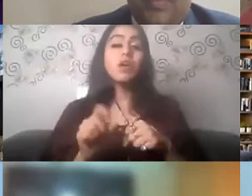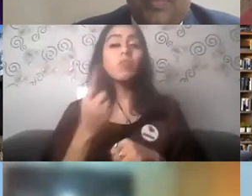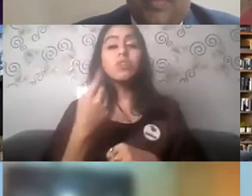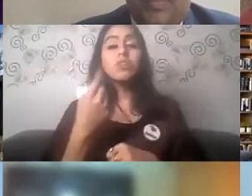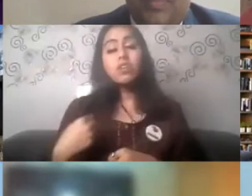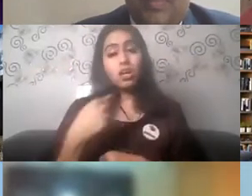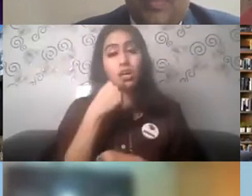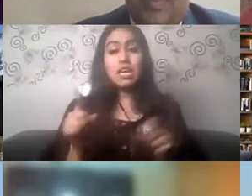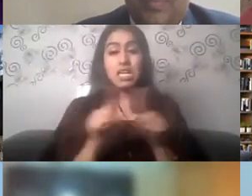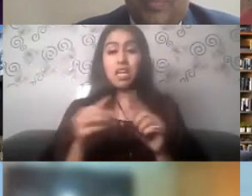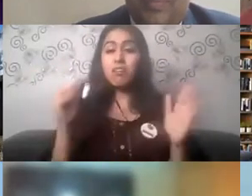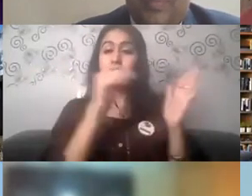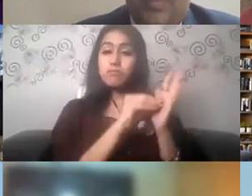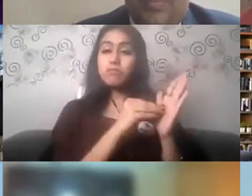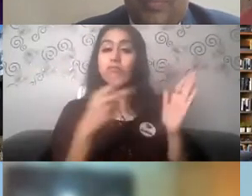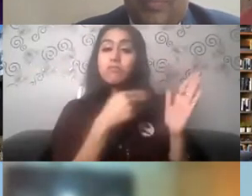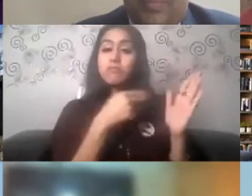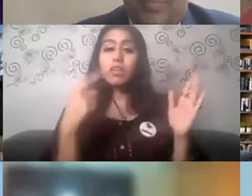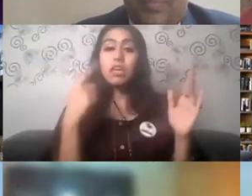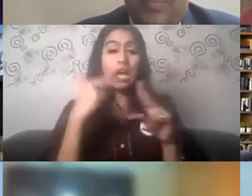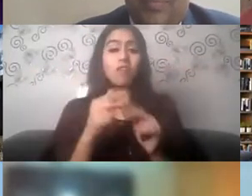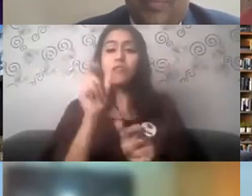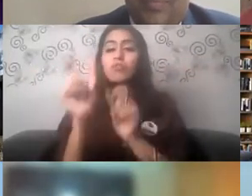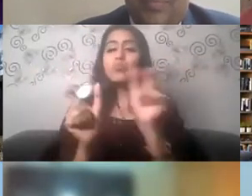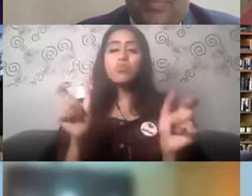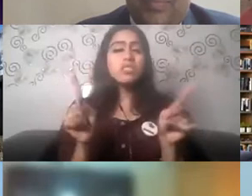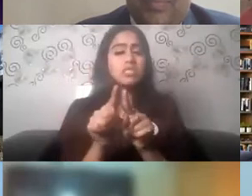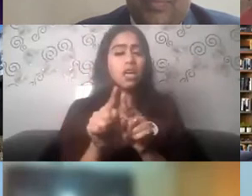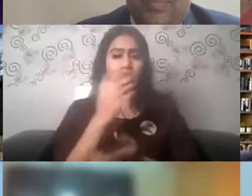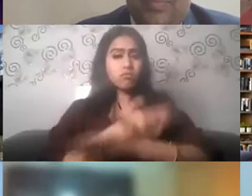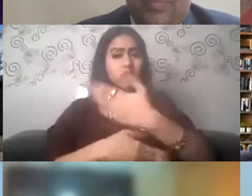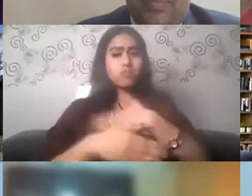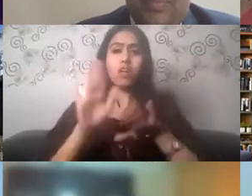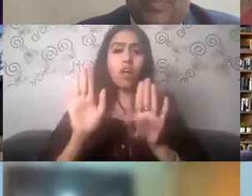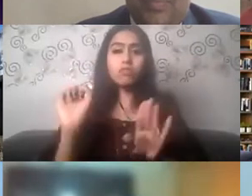I like to mention that an individual's disability can play